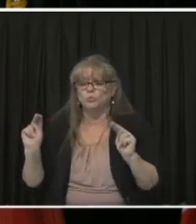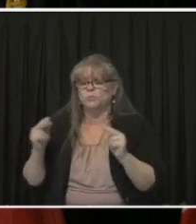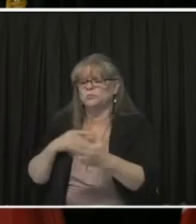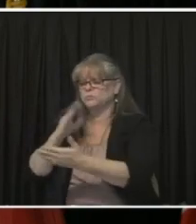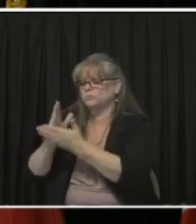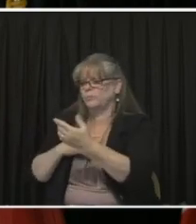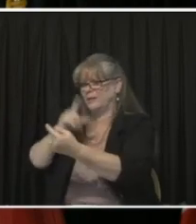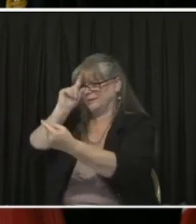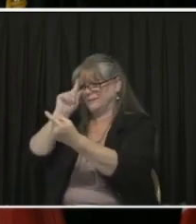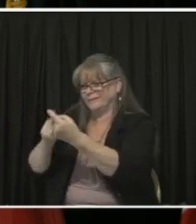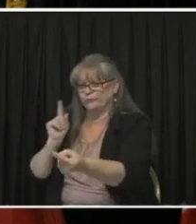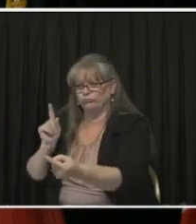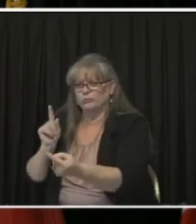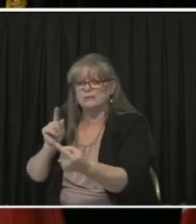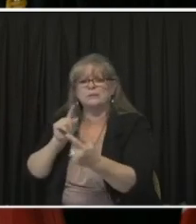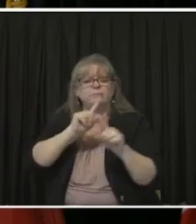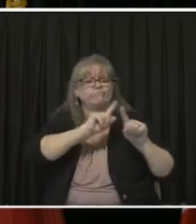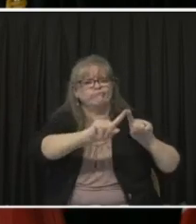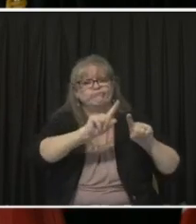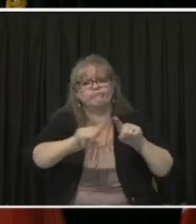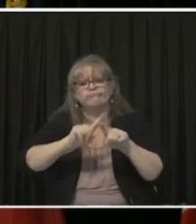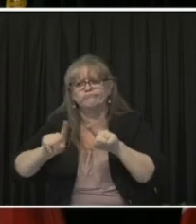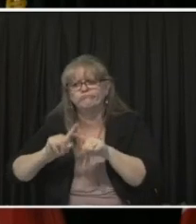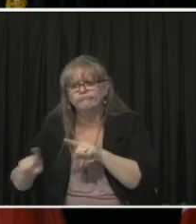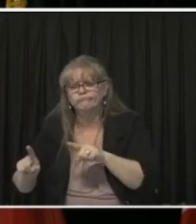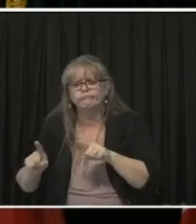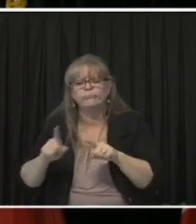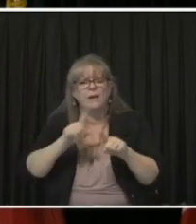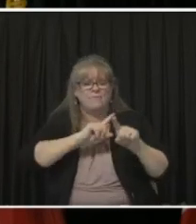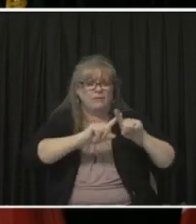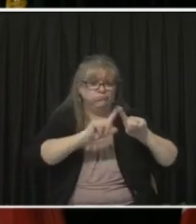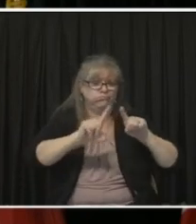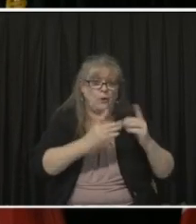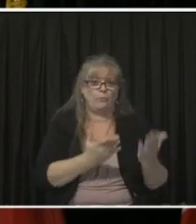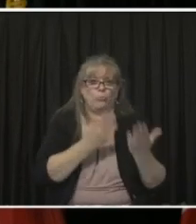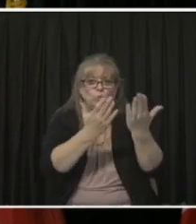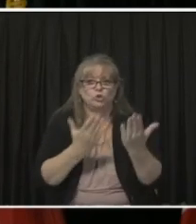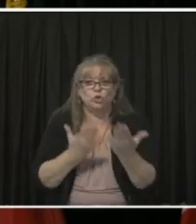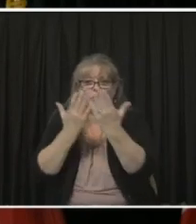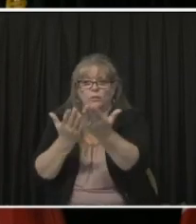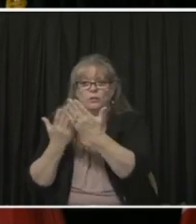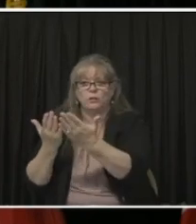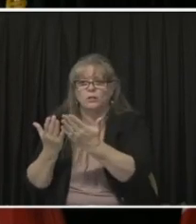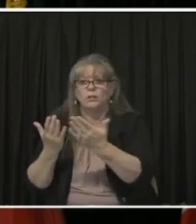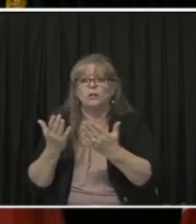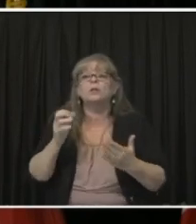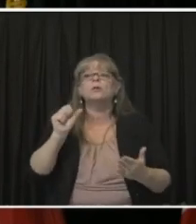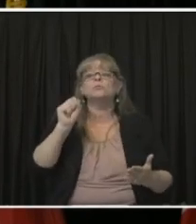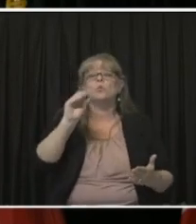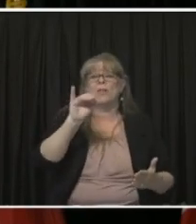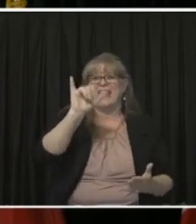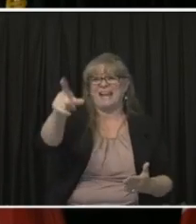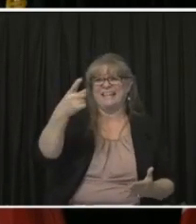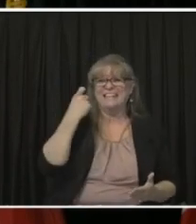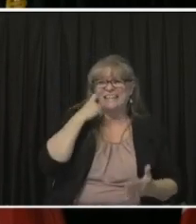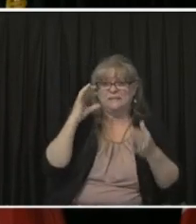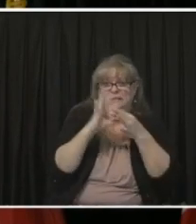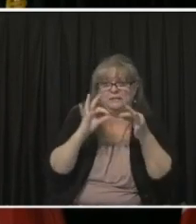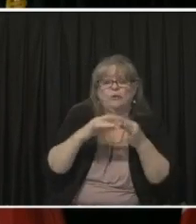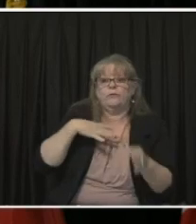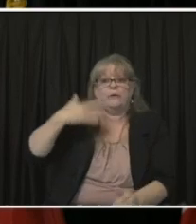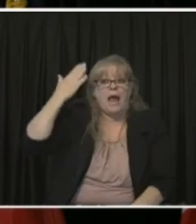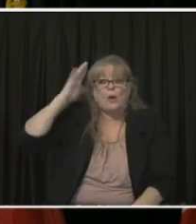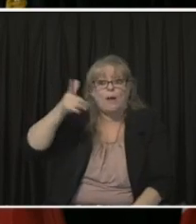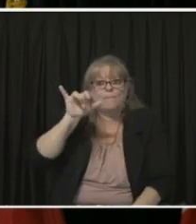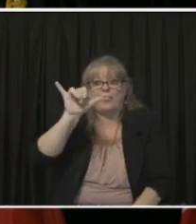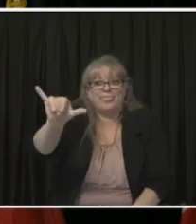different proposals. I'm not intricately familiar with the one that, or the ones perhaps that you're referring to. But there are, I don't know whether